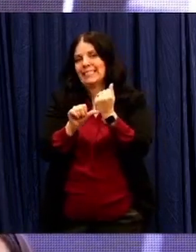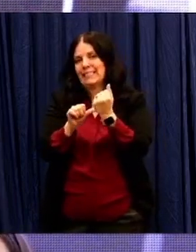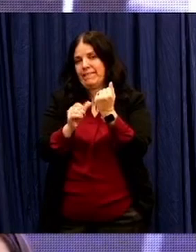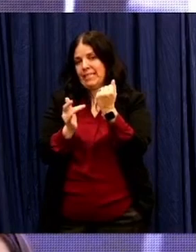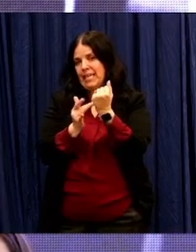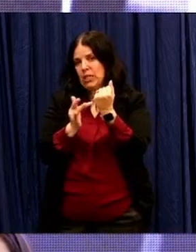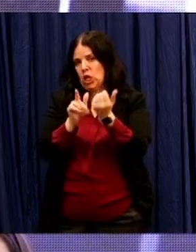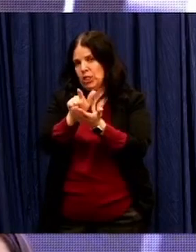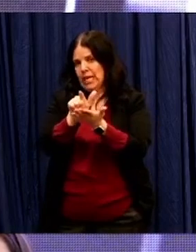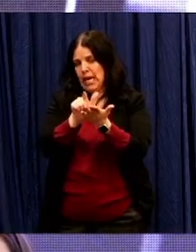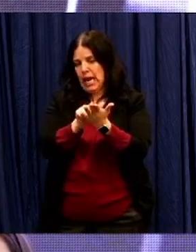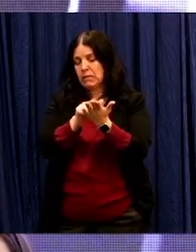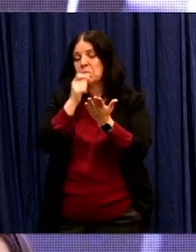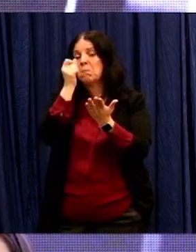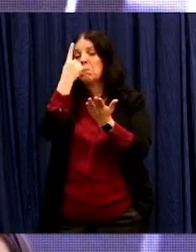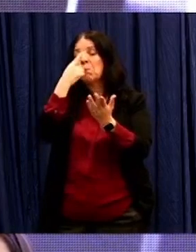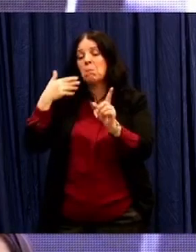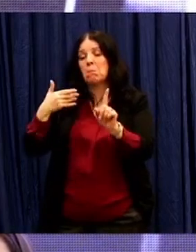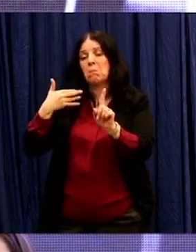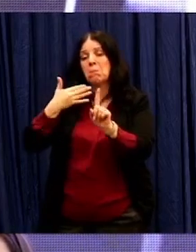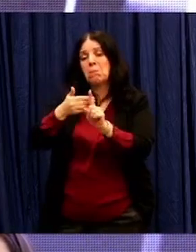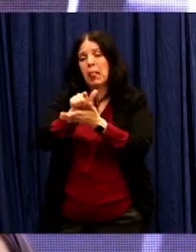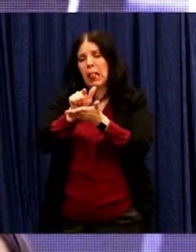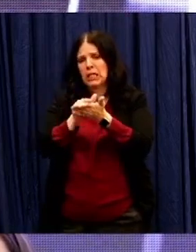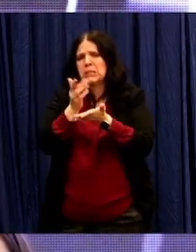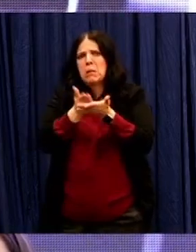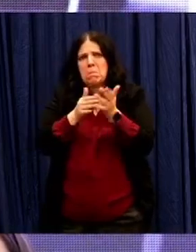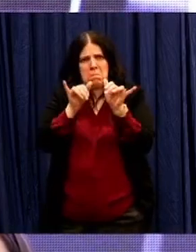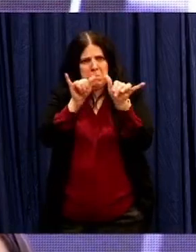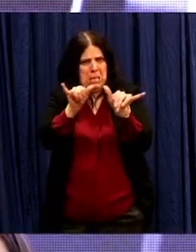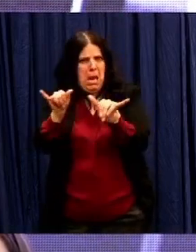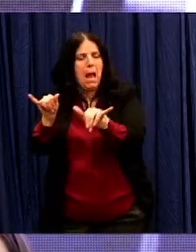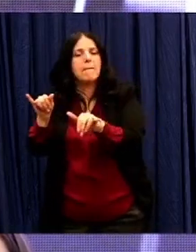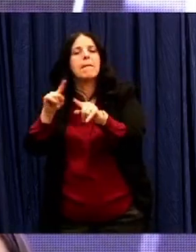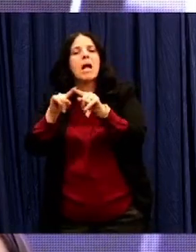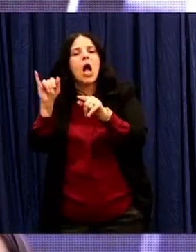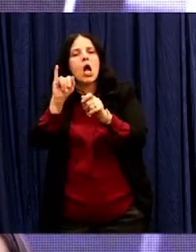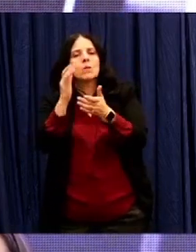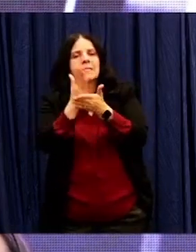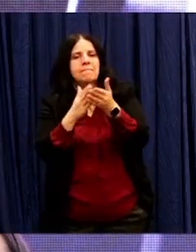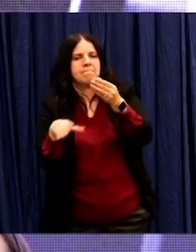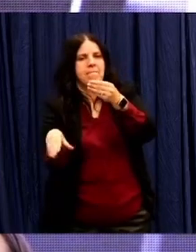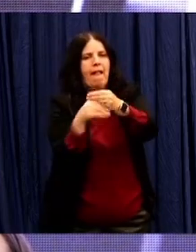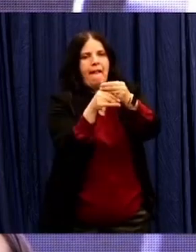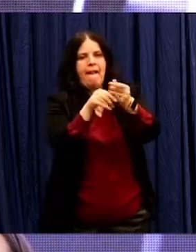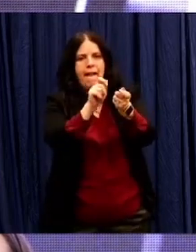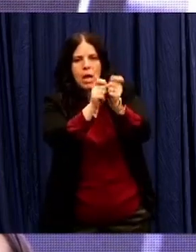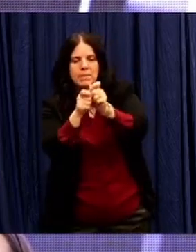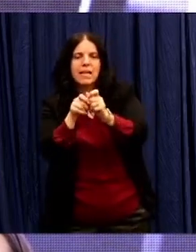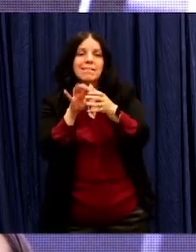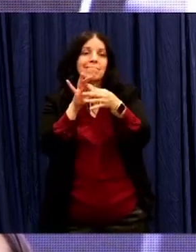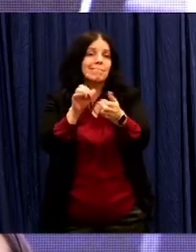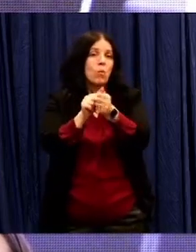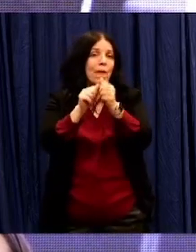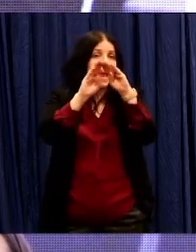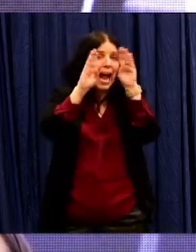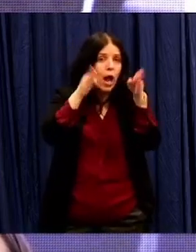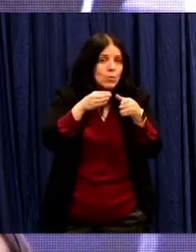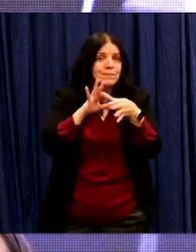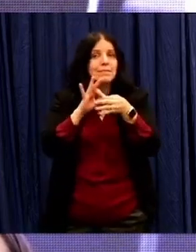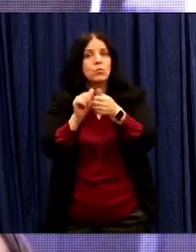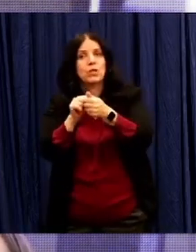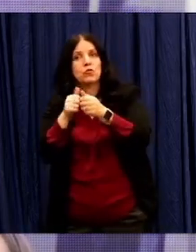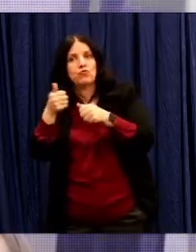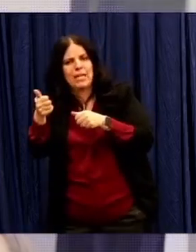of the same language, however, with updated components that address things like housing and transportation.